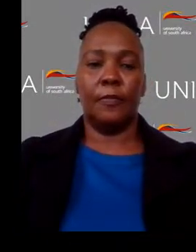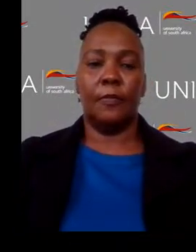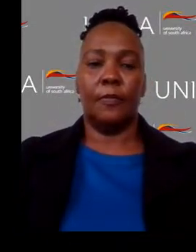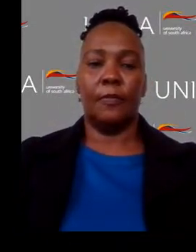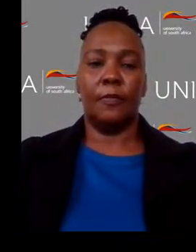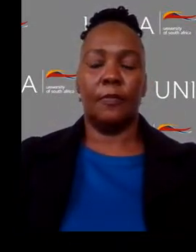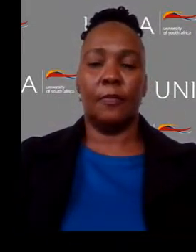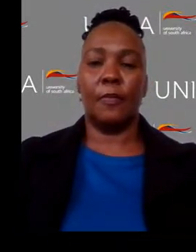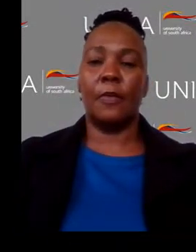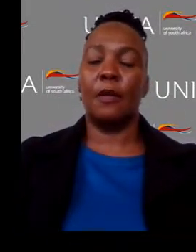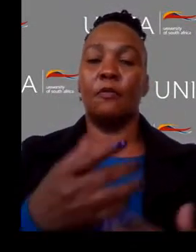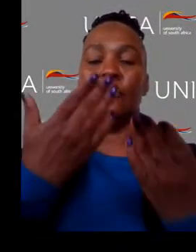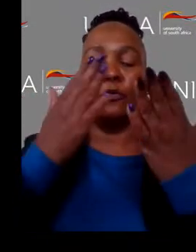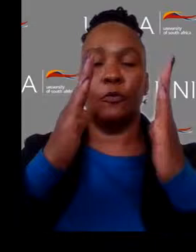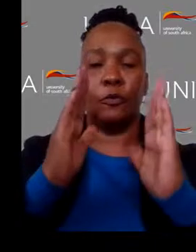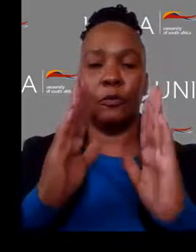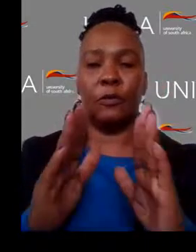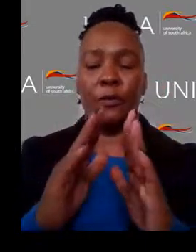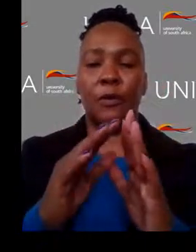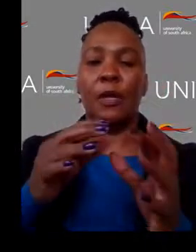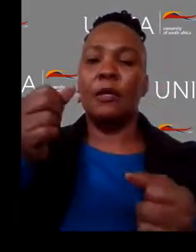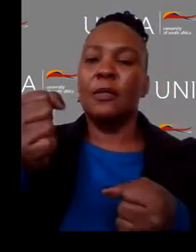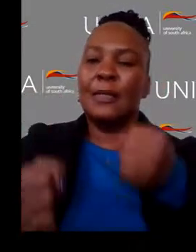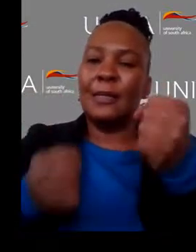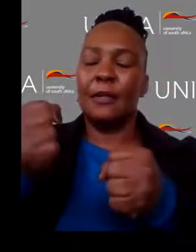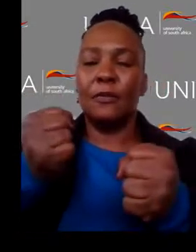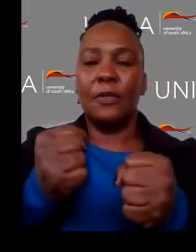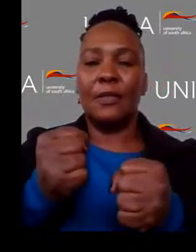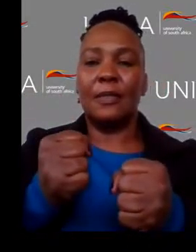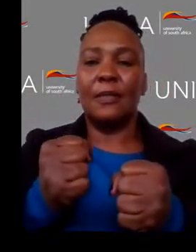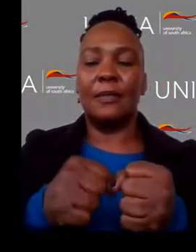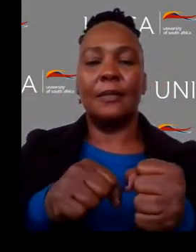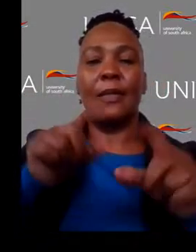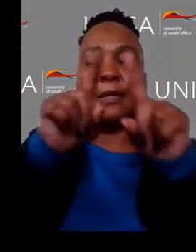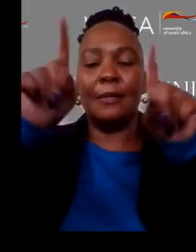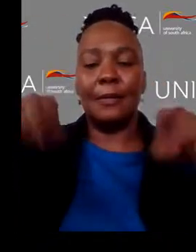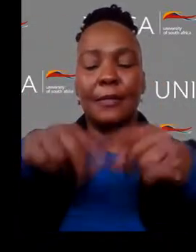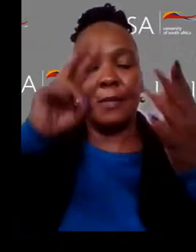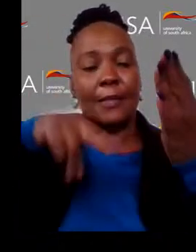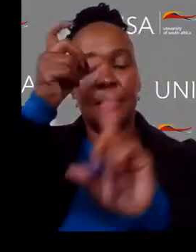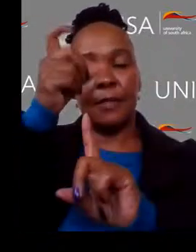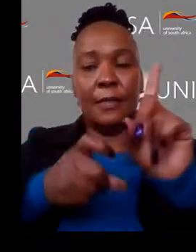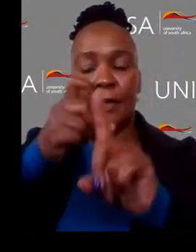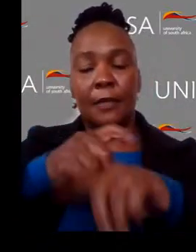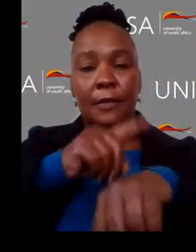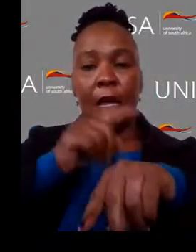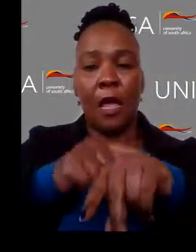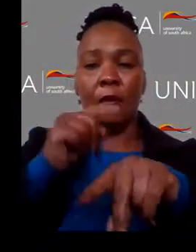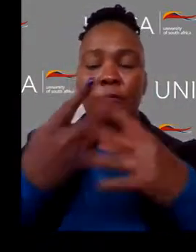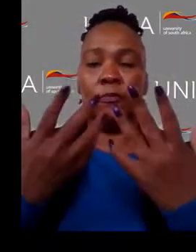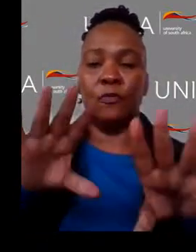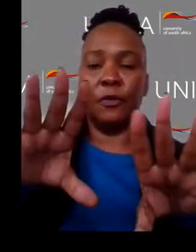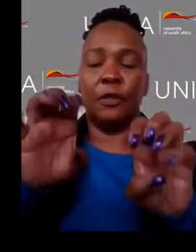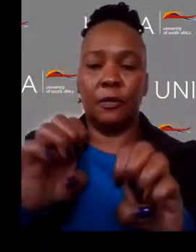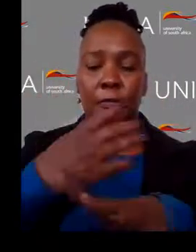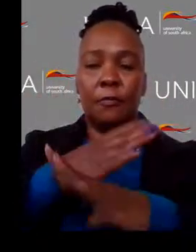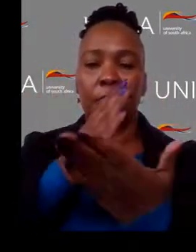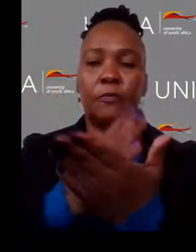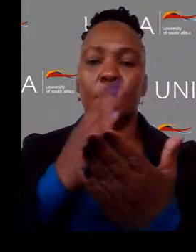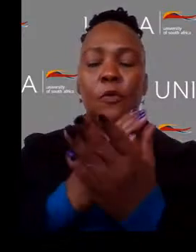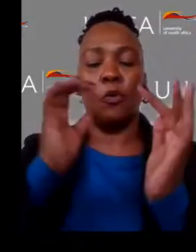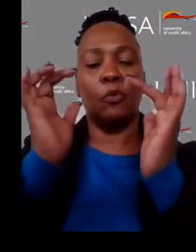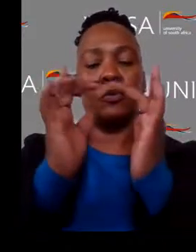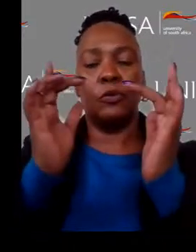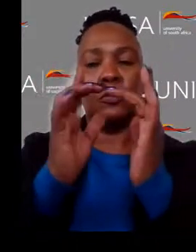And for students who will struggle with their screen readers during exams, please make sure that you send